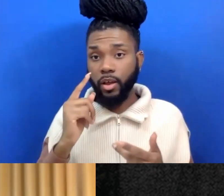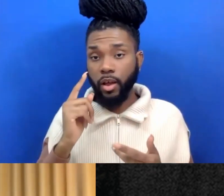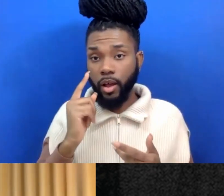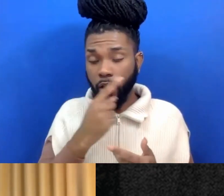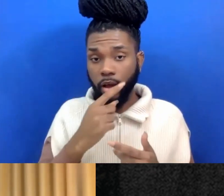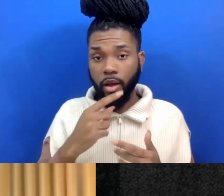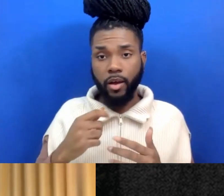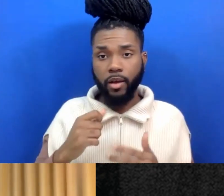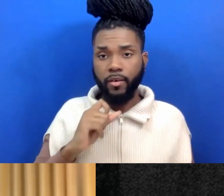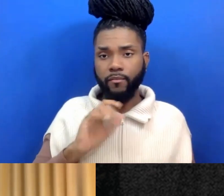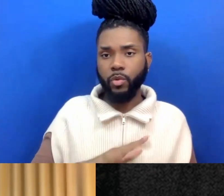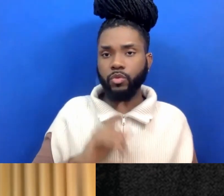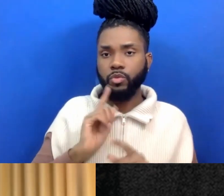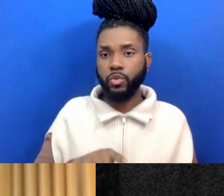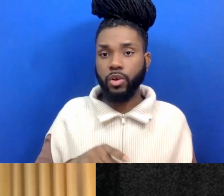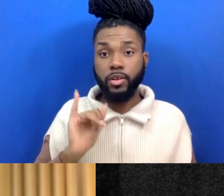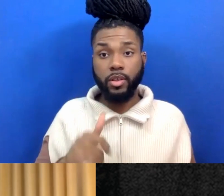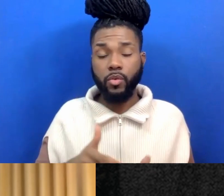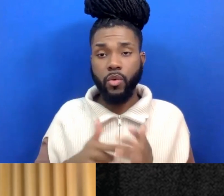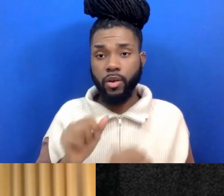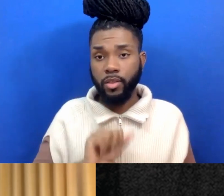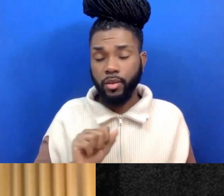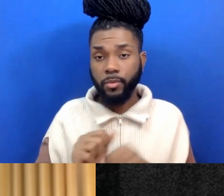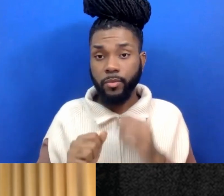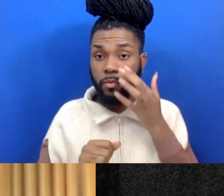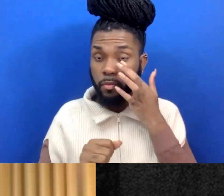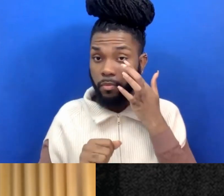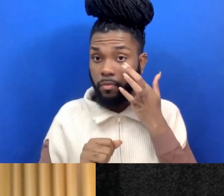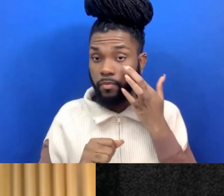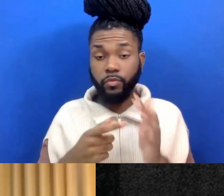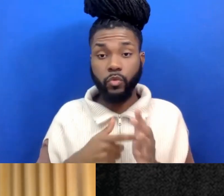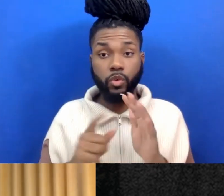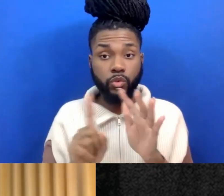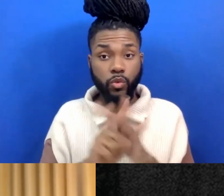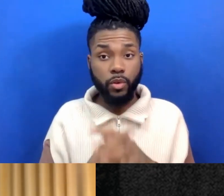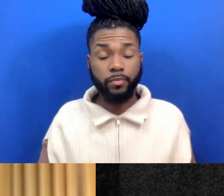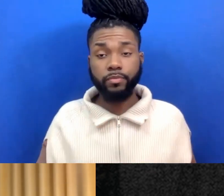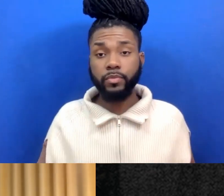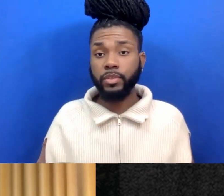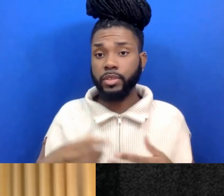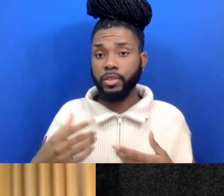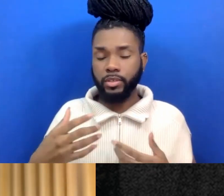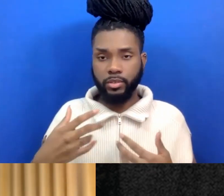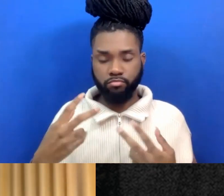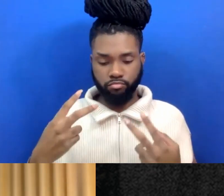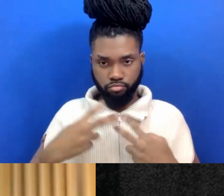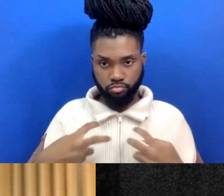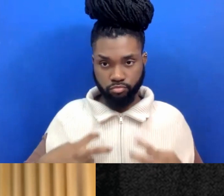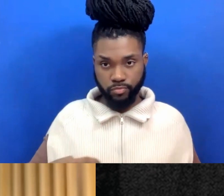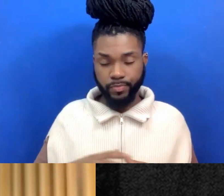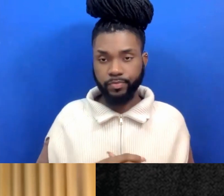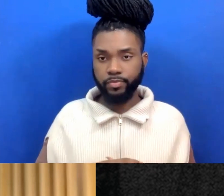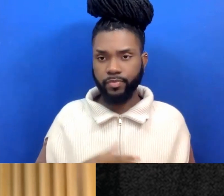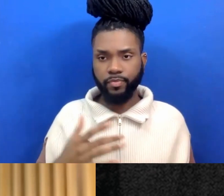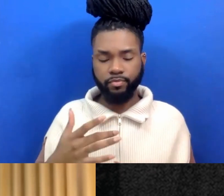The requirement is one of labor, of showing up, of sitting with, of being touched.